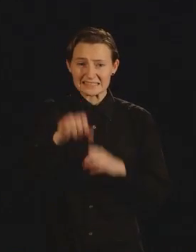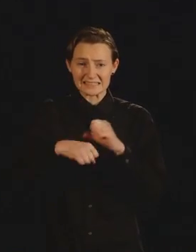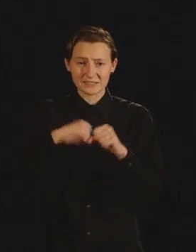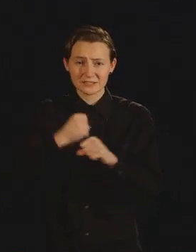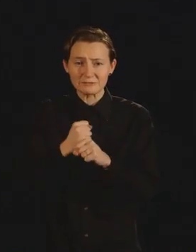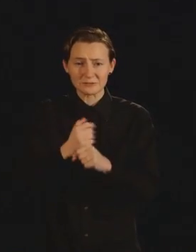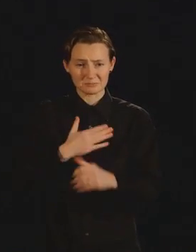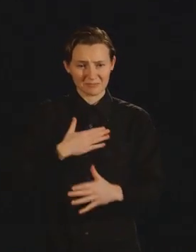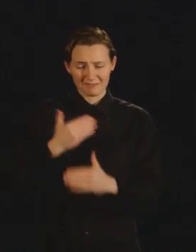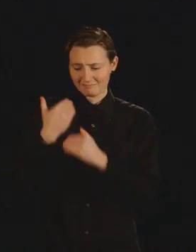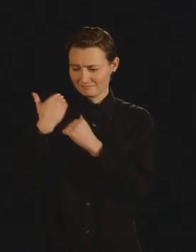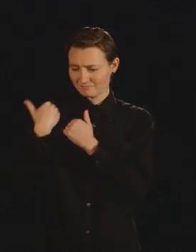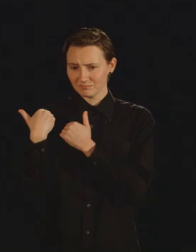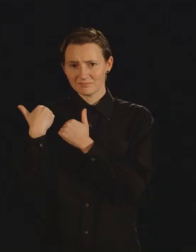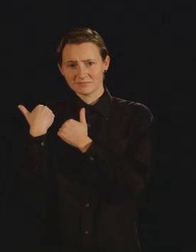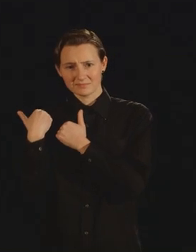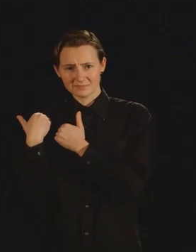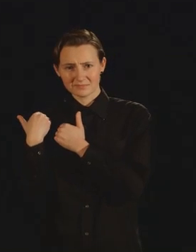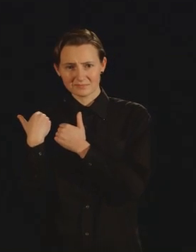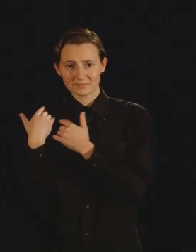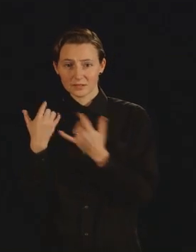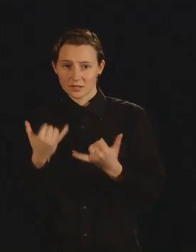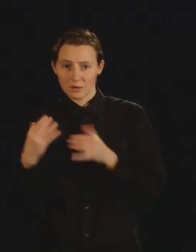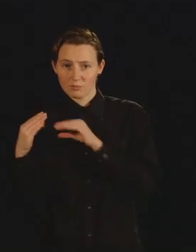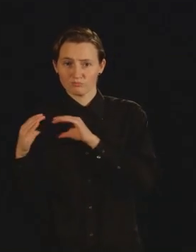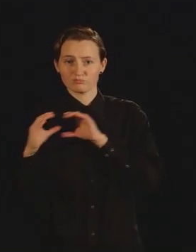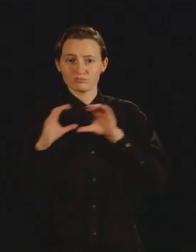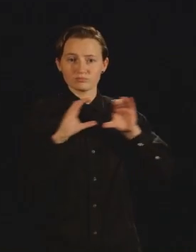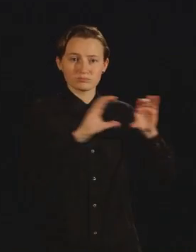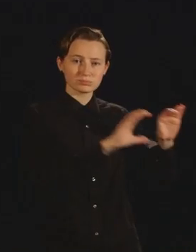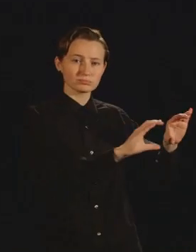years of me carrying the water for him.